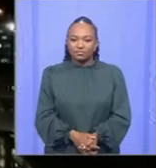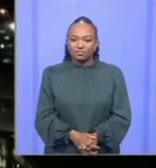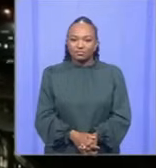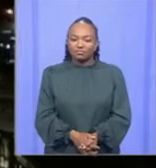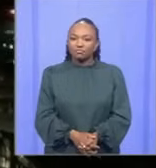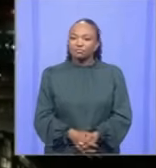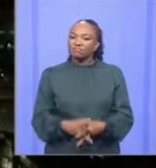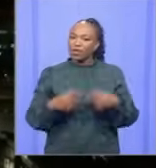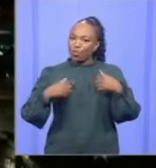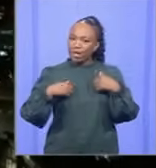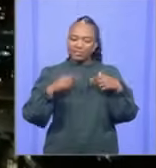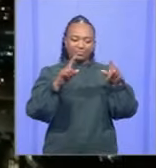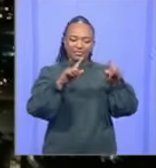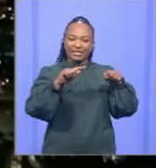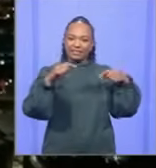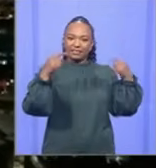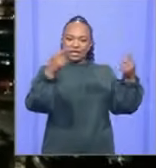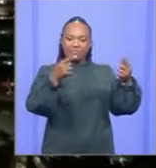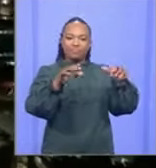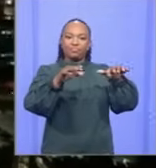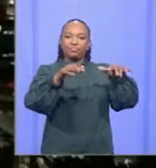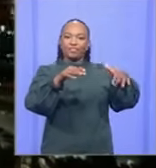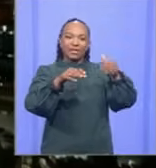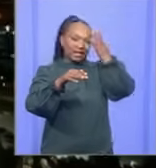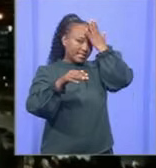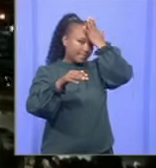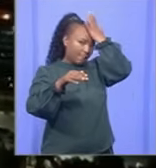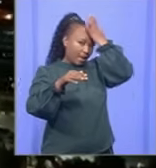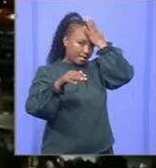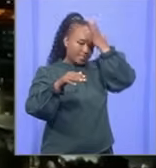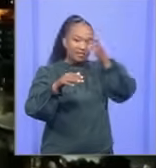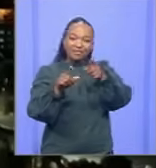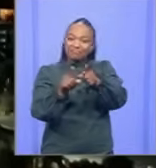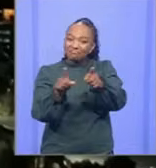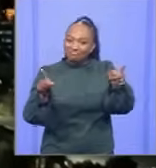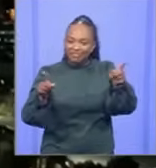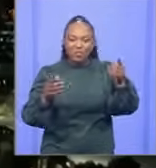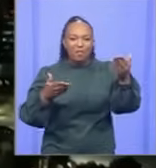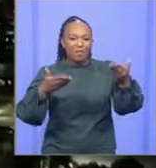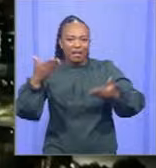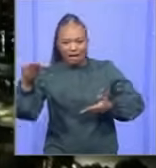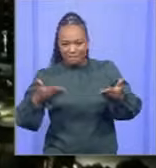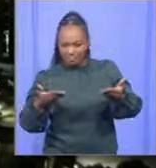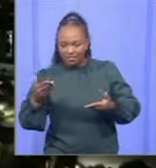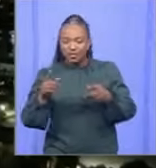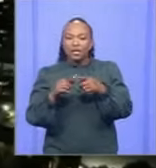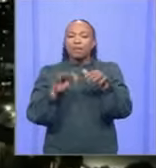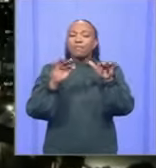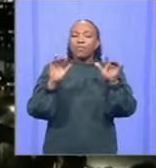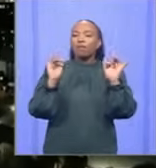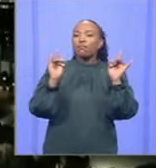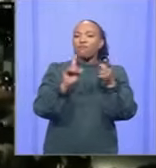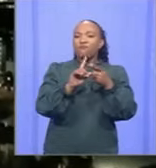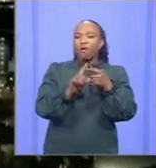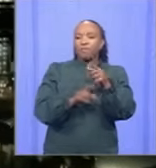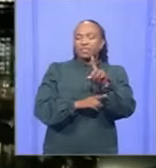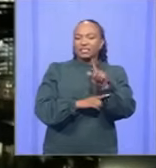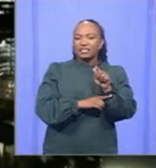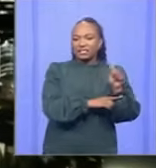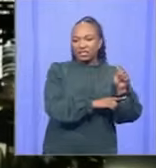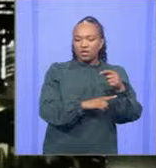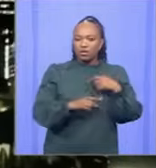Re le ba sehlopha sa ditaba tša leleme la Sepedi re a lamogela le babogedi ba rena ba kanala ya DTT re gaša go tšwa